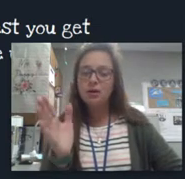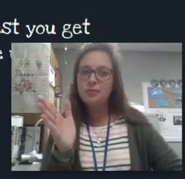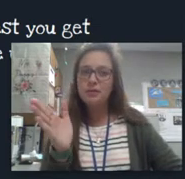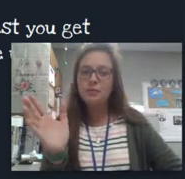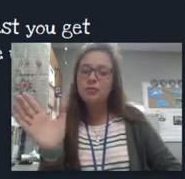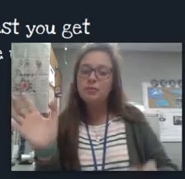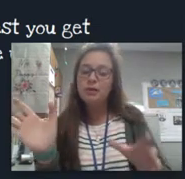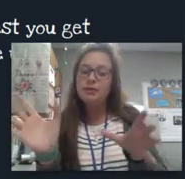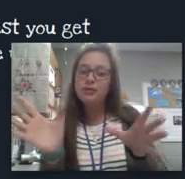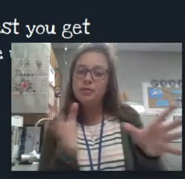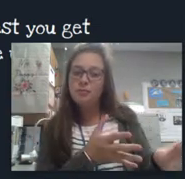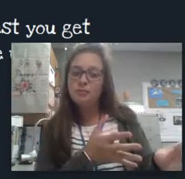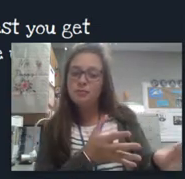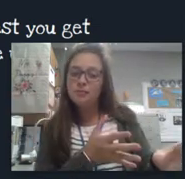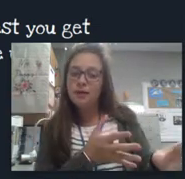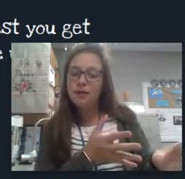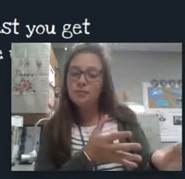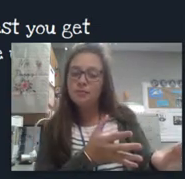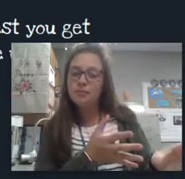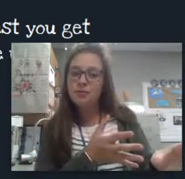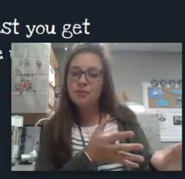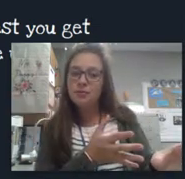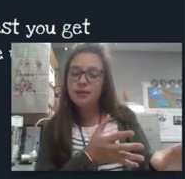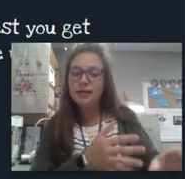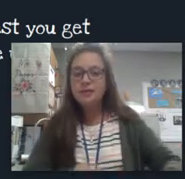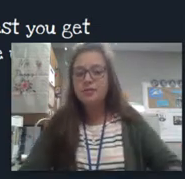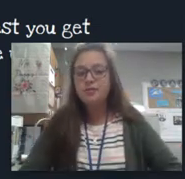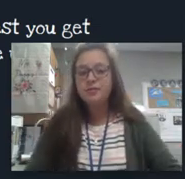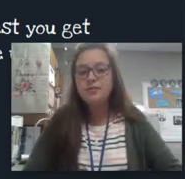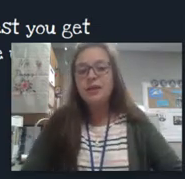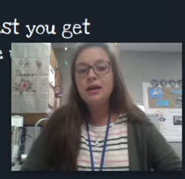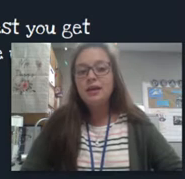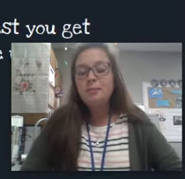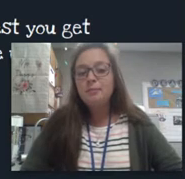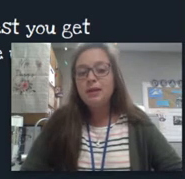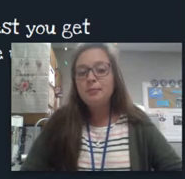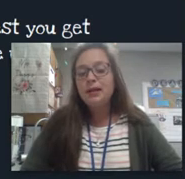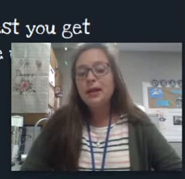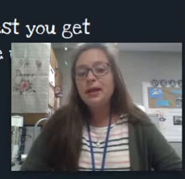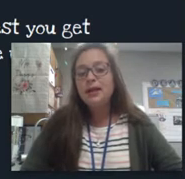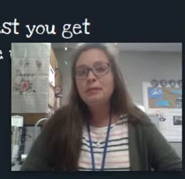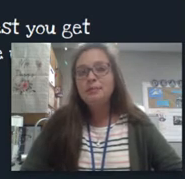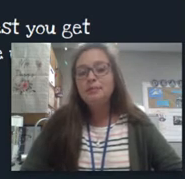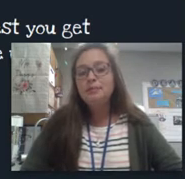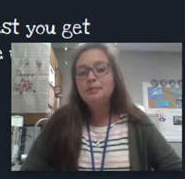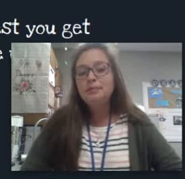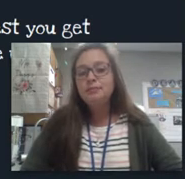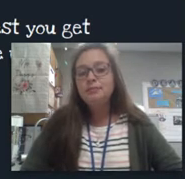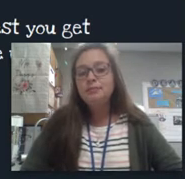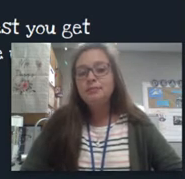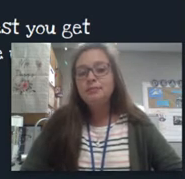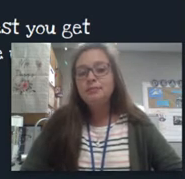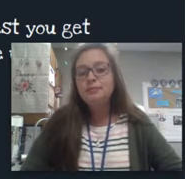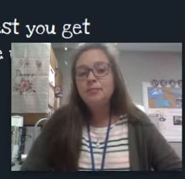would not be in the middle. It would be near the beginning. So if it was me playing